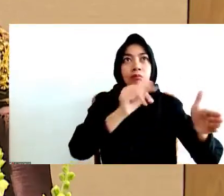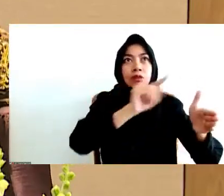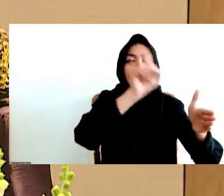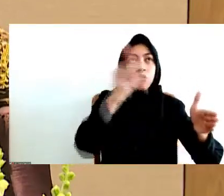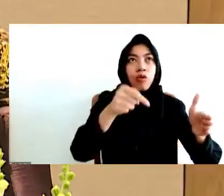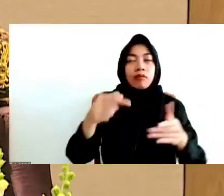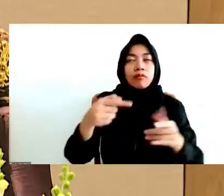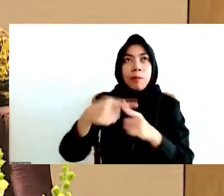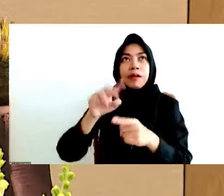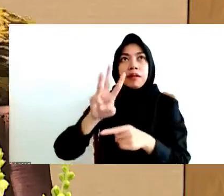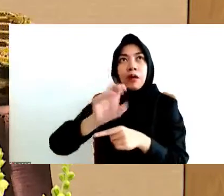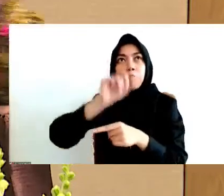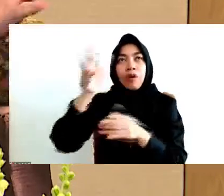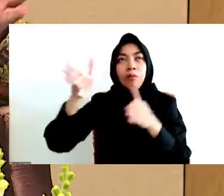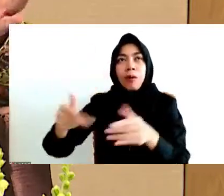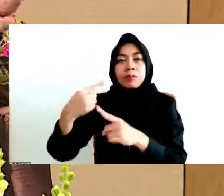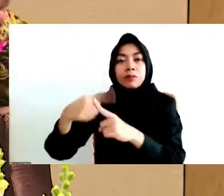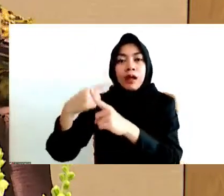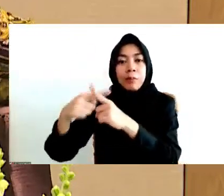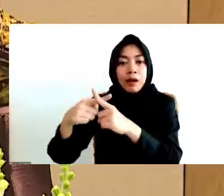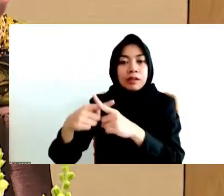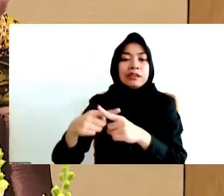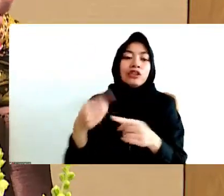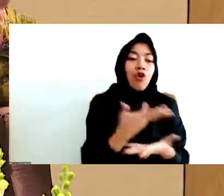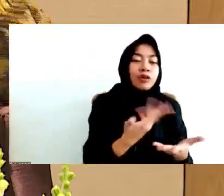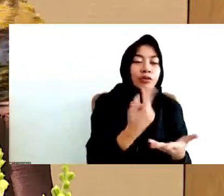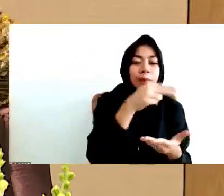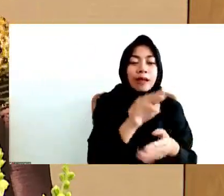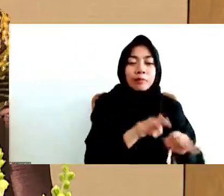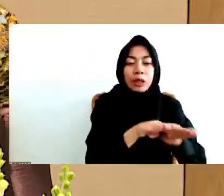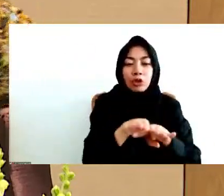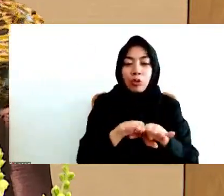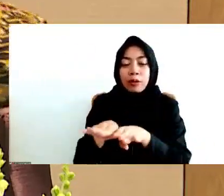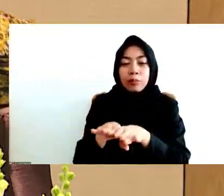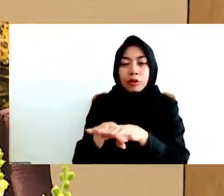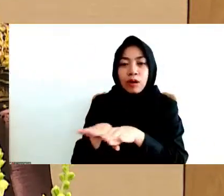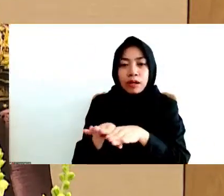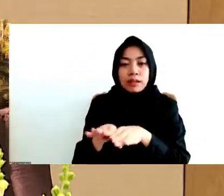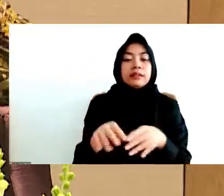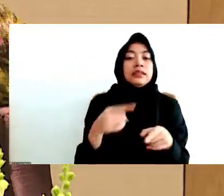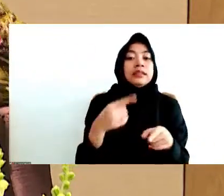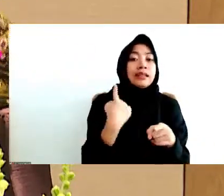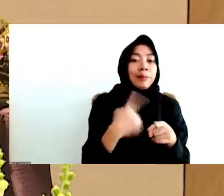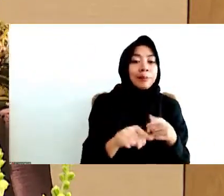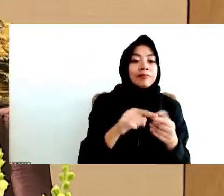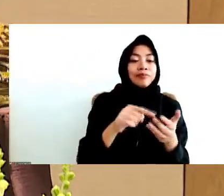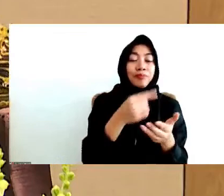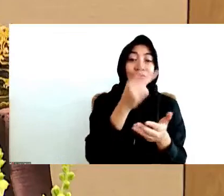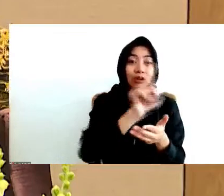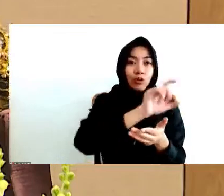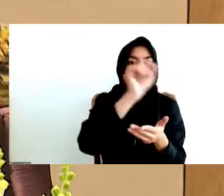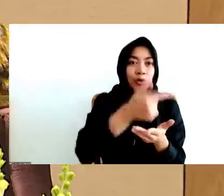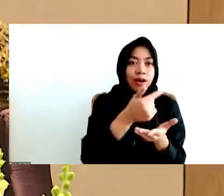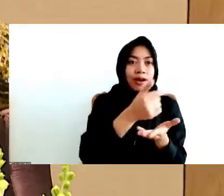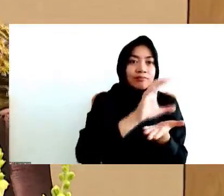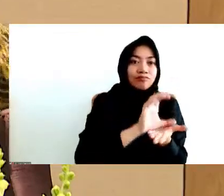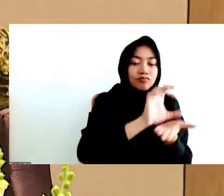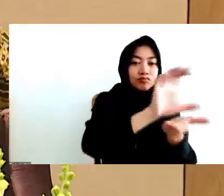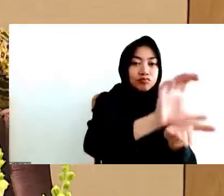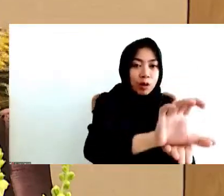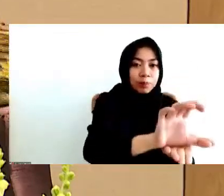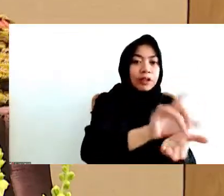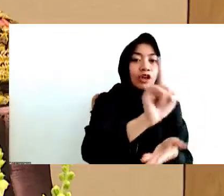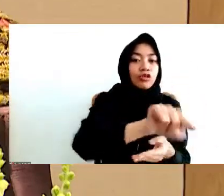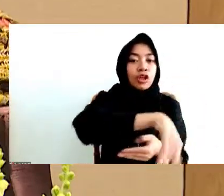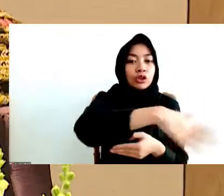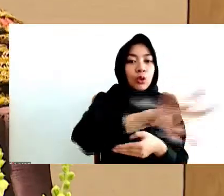assessment on the conditionalities. But government changed for the monthly payment for the household to receive more frequent,